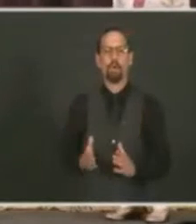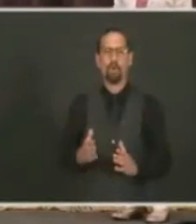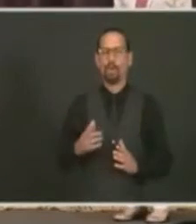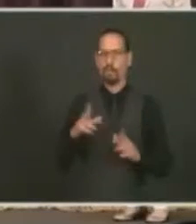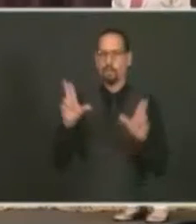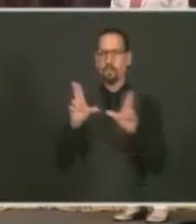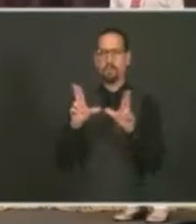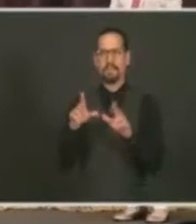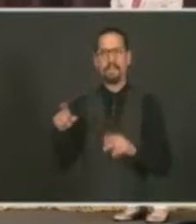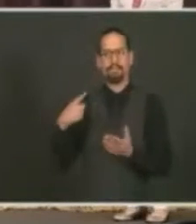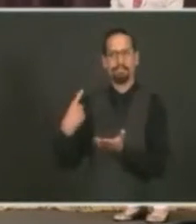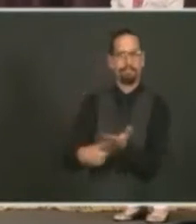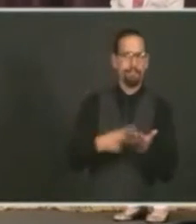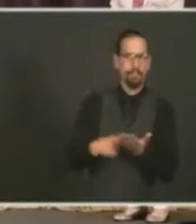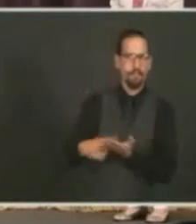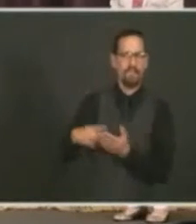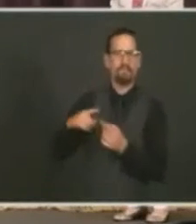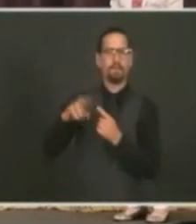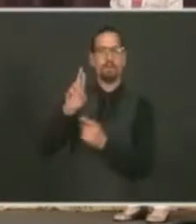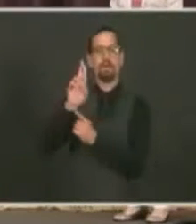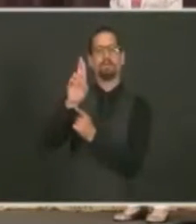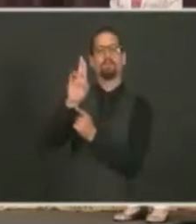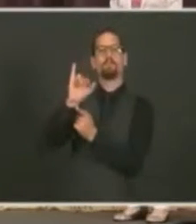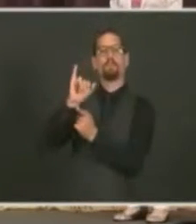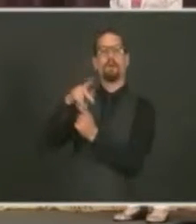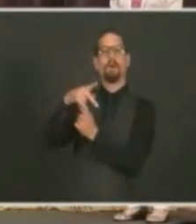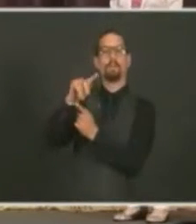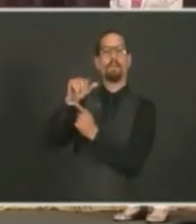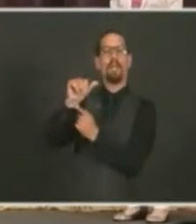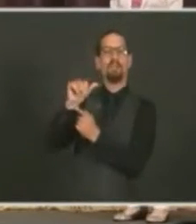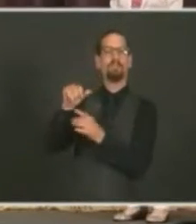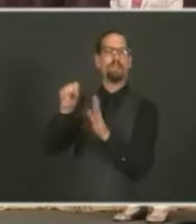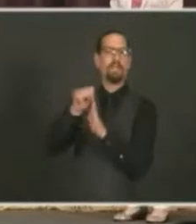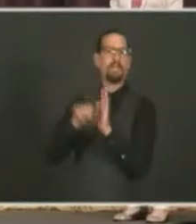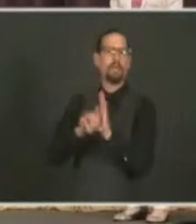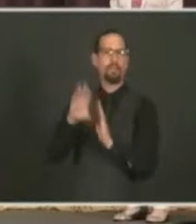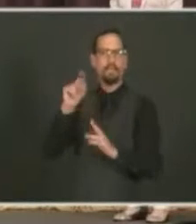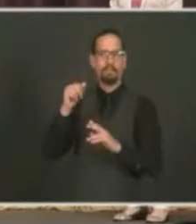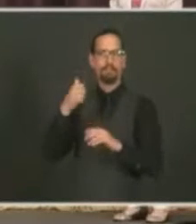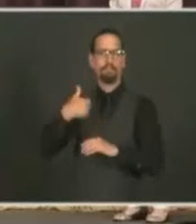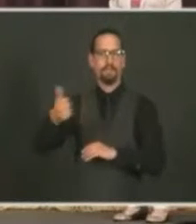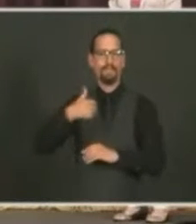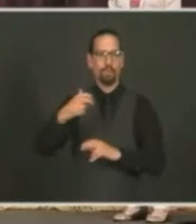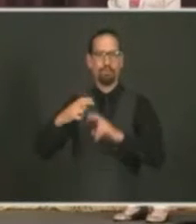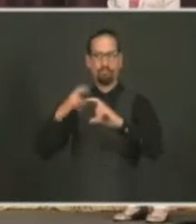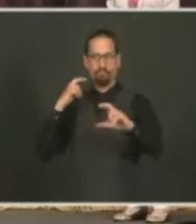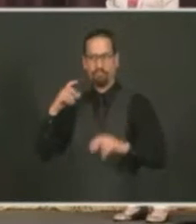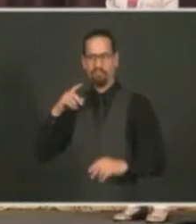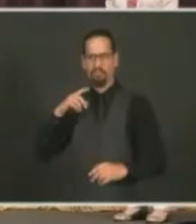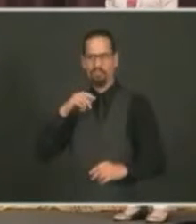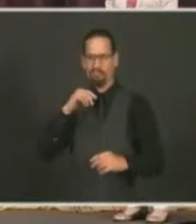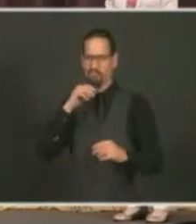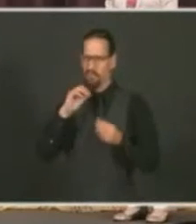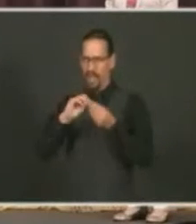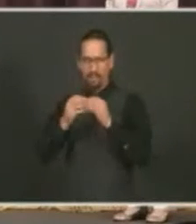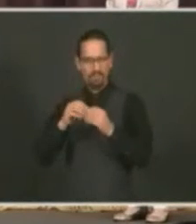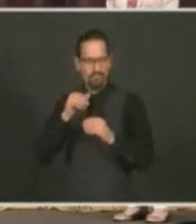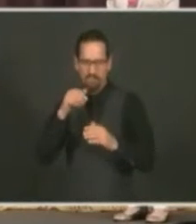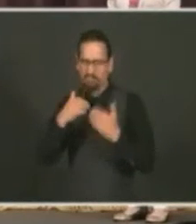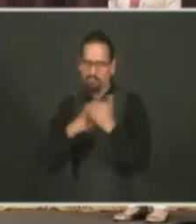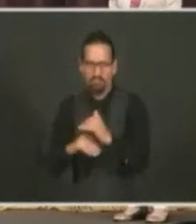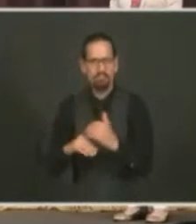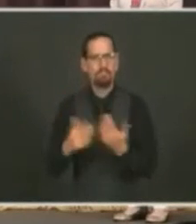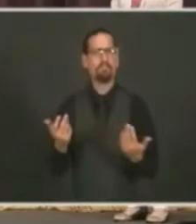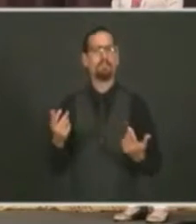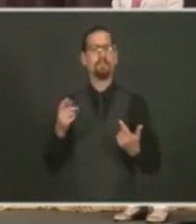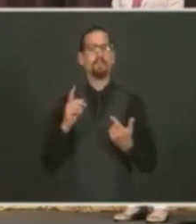RIPTA buses and capacity, and really the lack of a mandate for masking in ultimate bus shelters. What's your